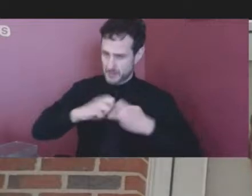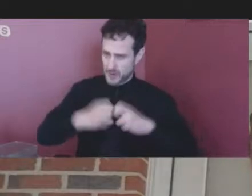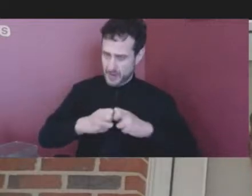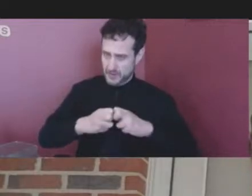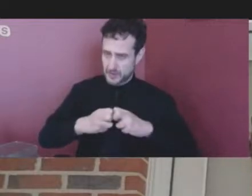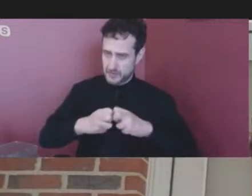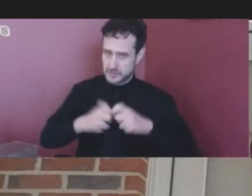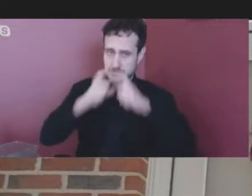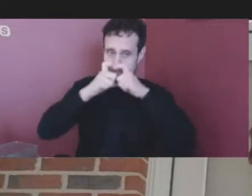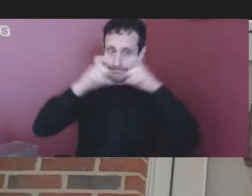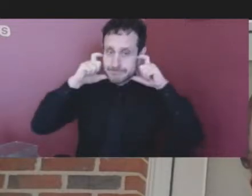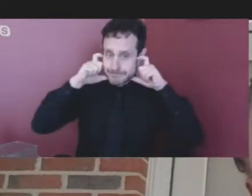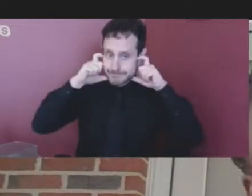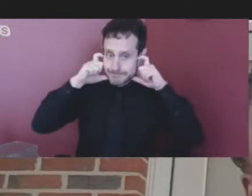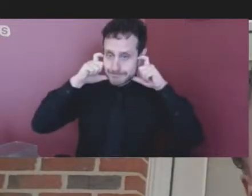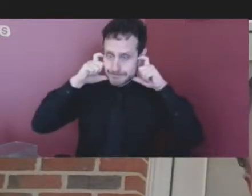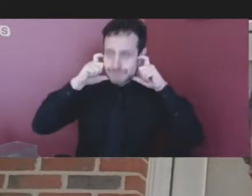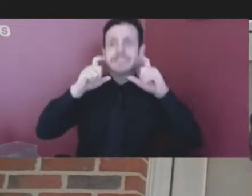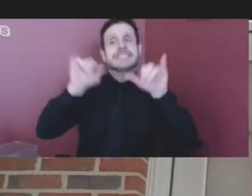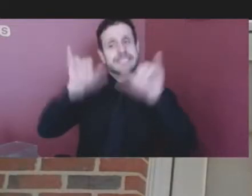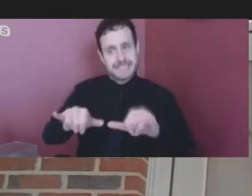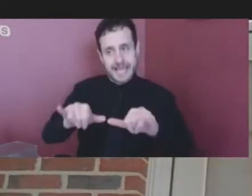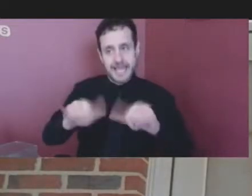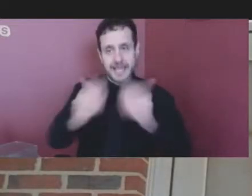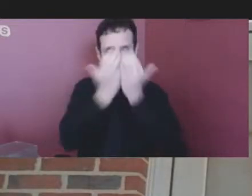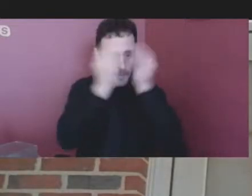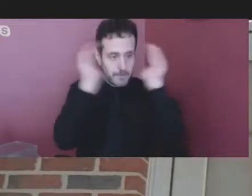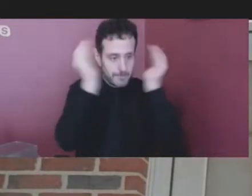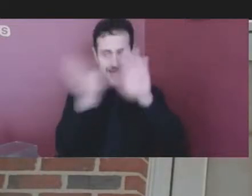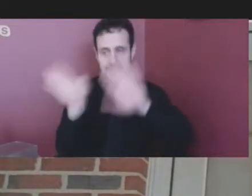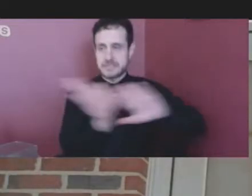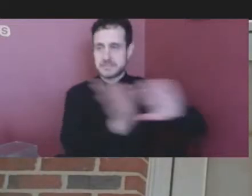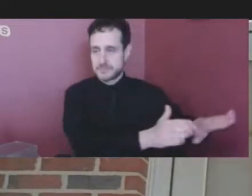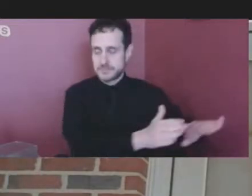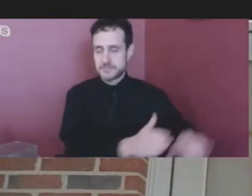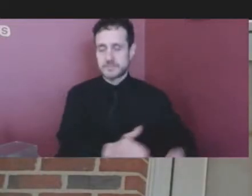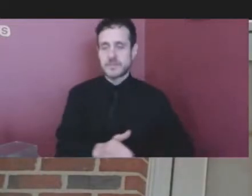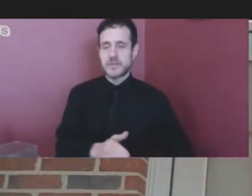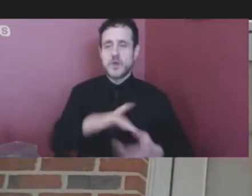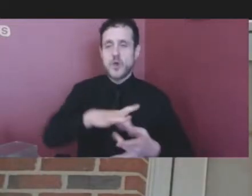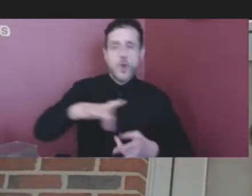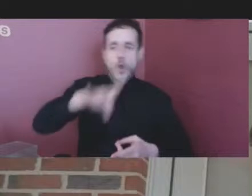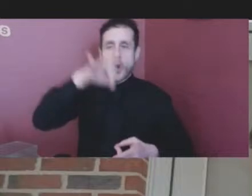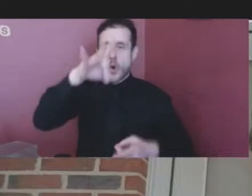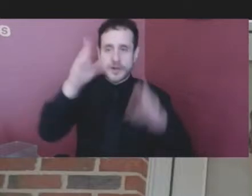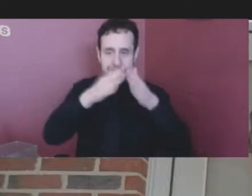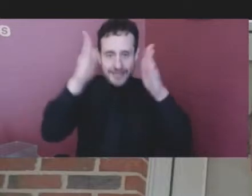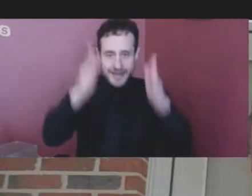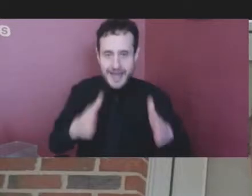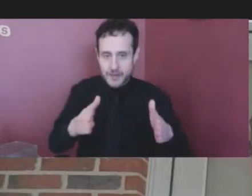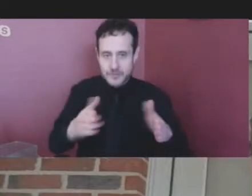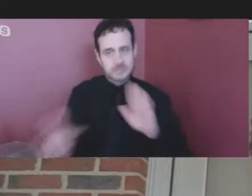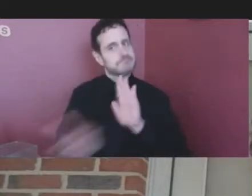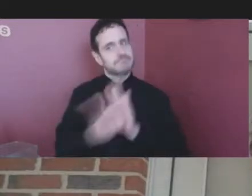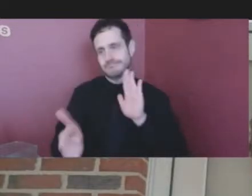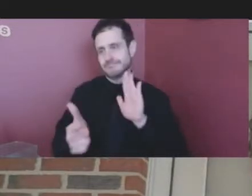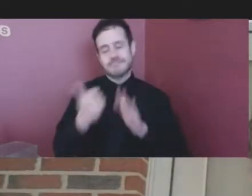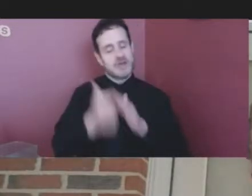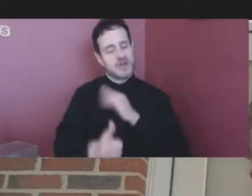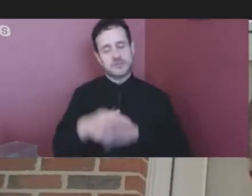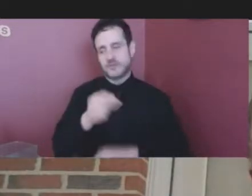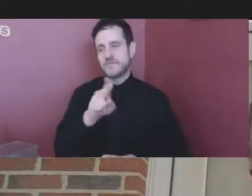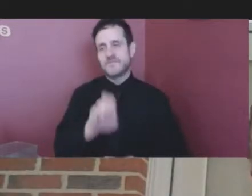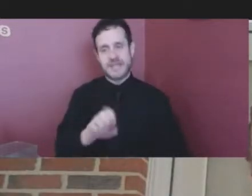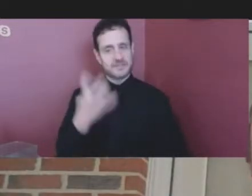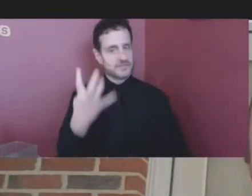mask aside. Haunted houses are not permitted under Phase 4 of Restore Illinois. We